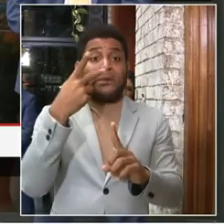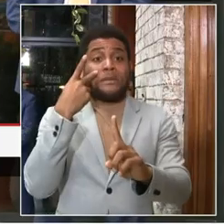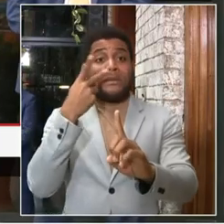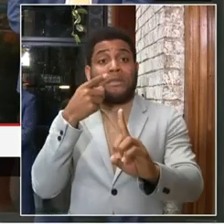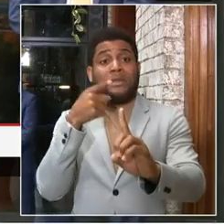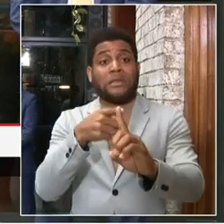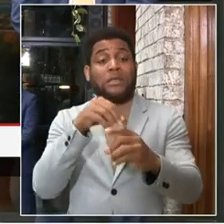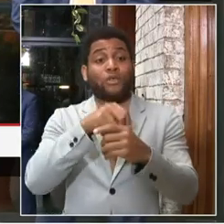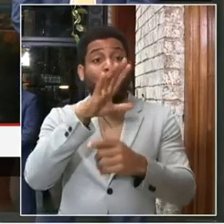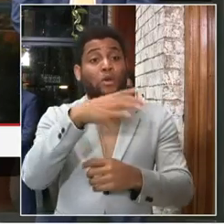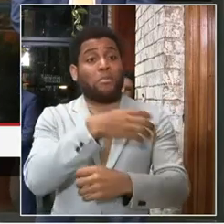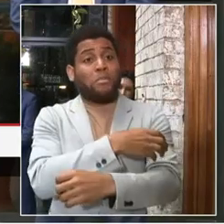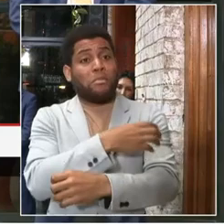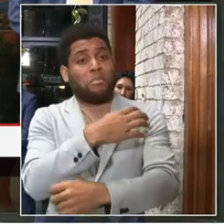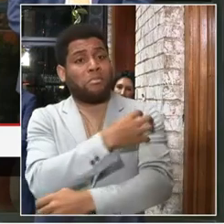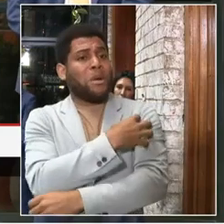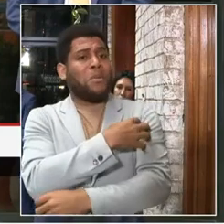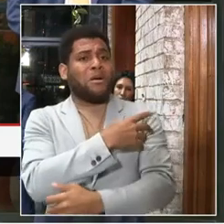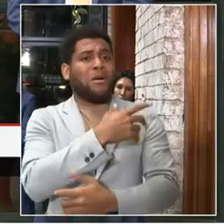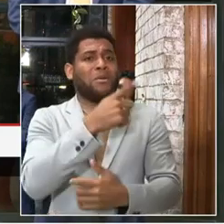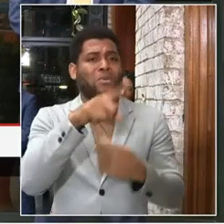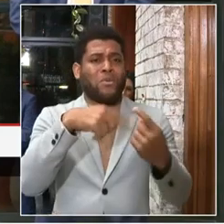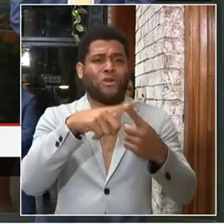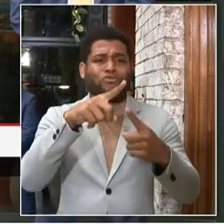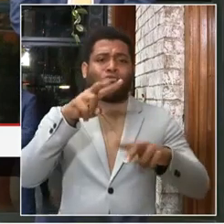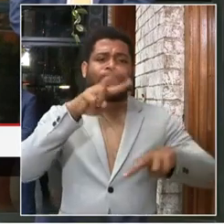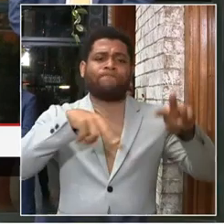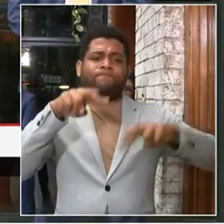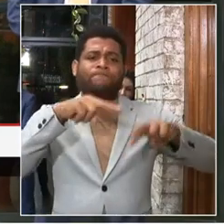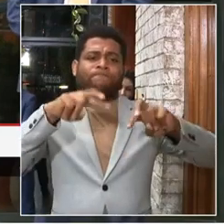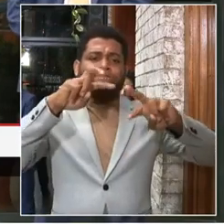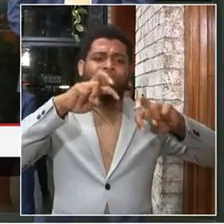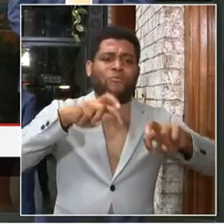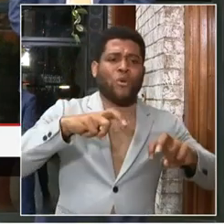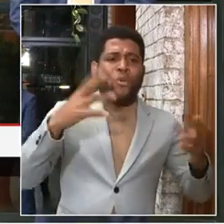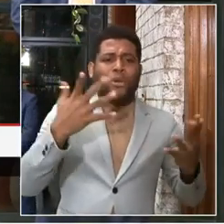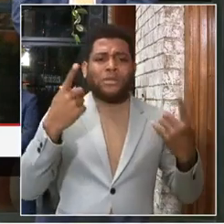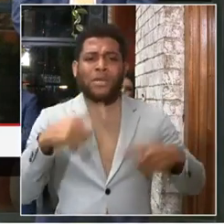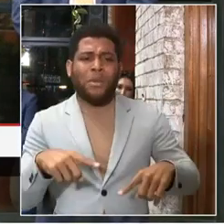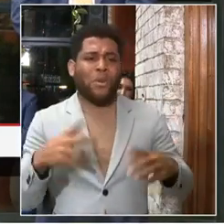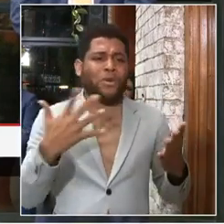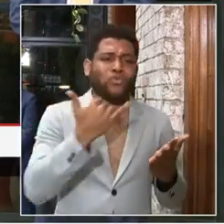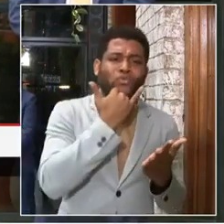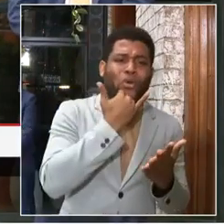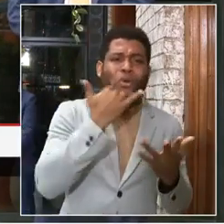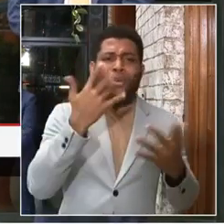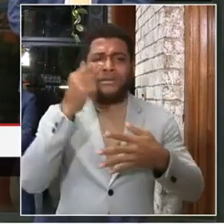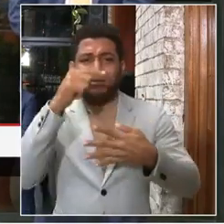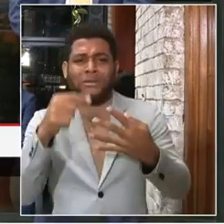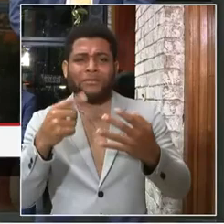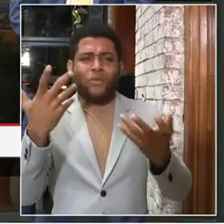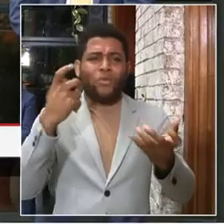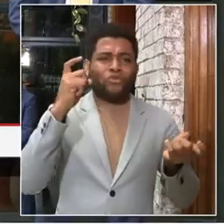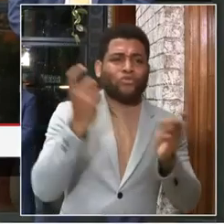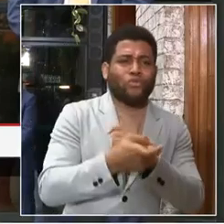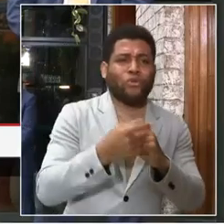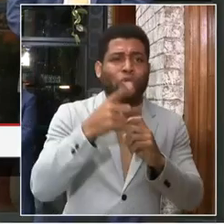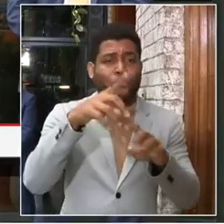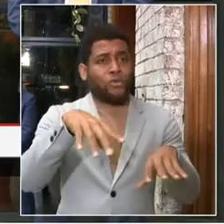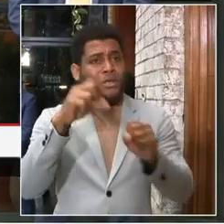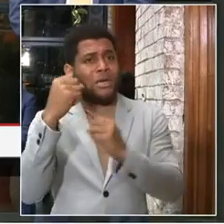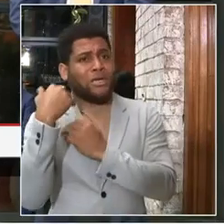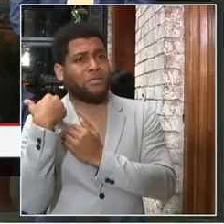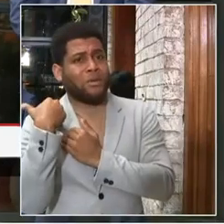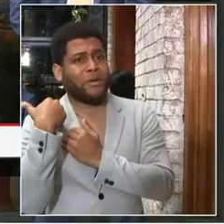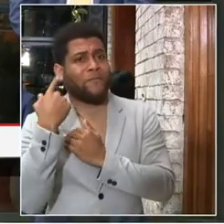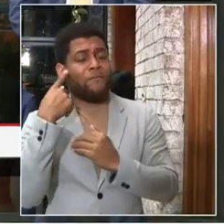and your purview when you're reviewing this, what has gone wrong, what you need to change, what you take responsibility for. I take responsibility for